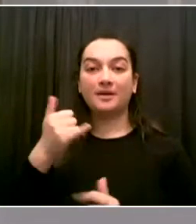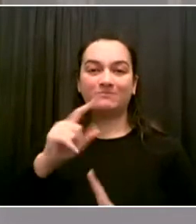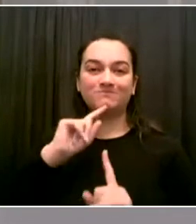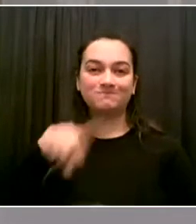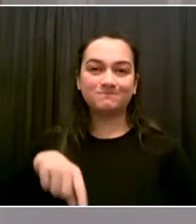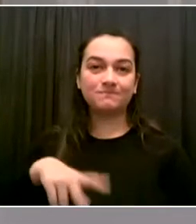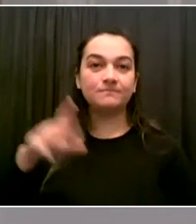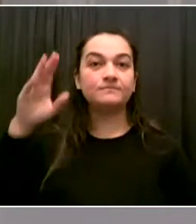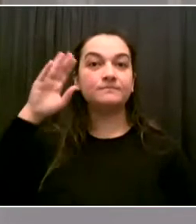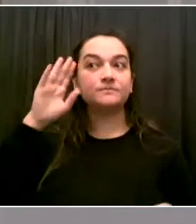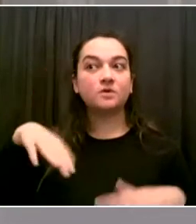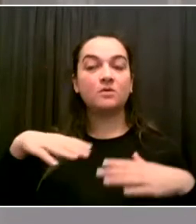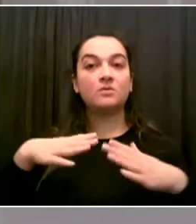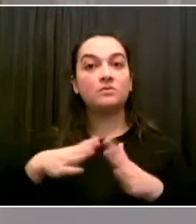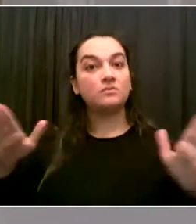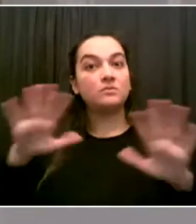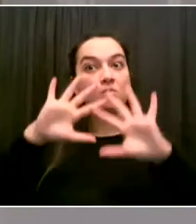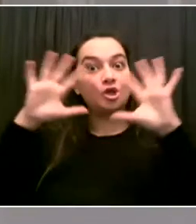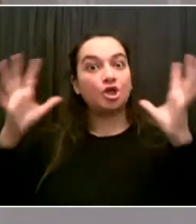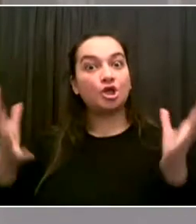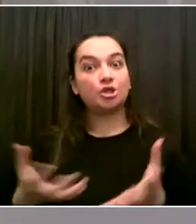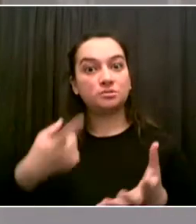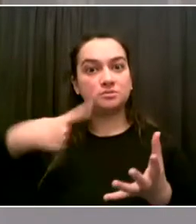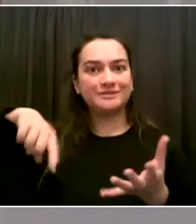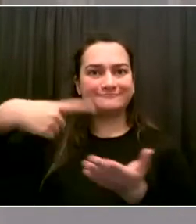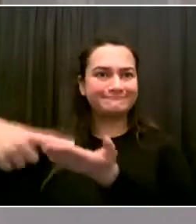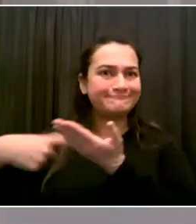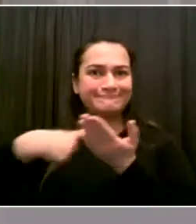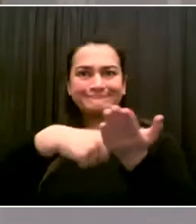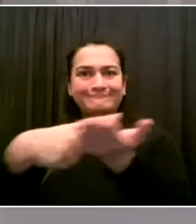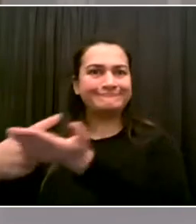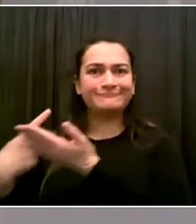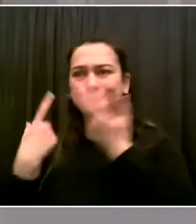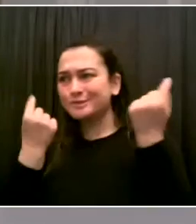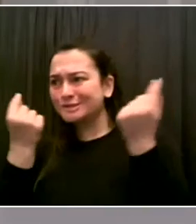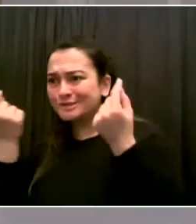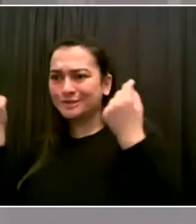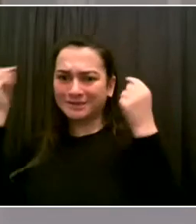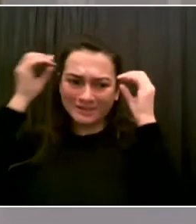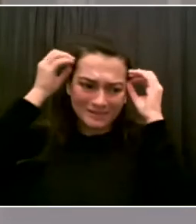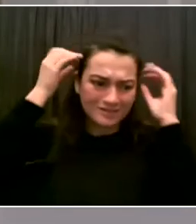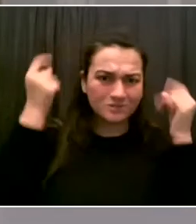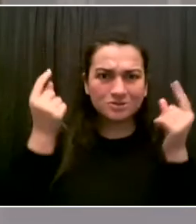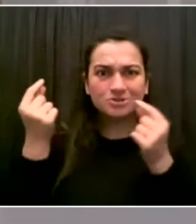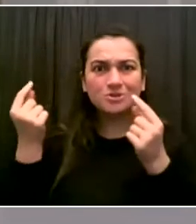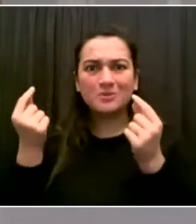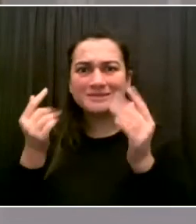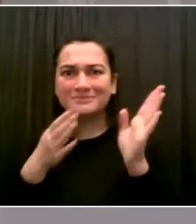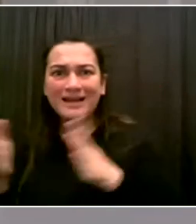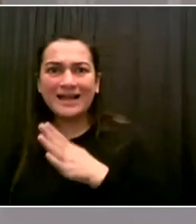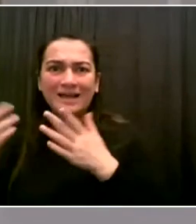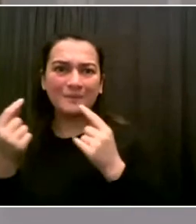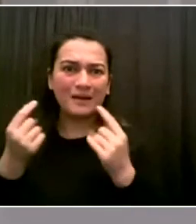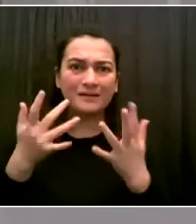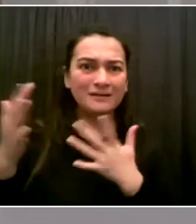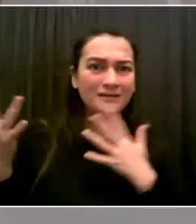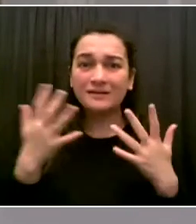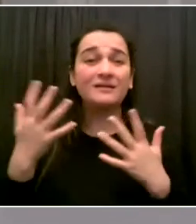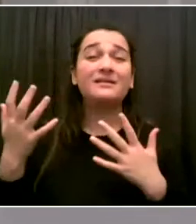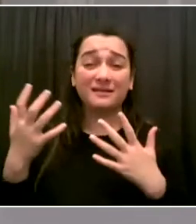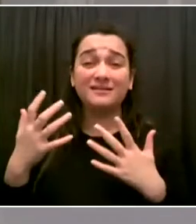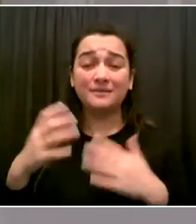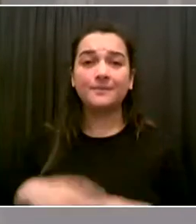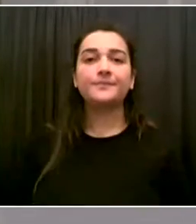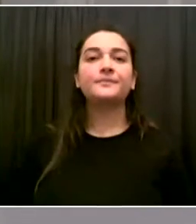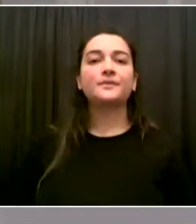been closely monitoring all the evidence for and against it. I'll tell you sort of my decision-making about this topic, because I do think it's